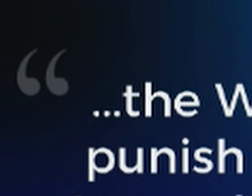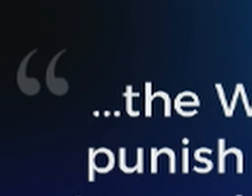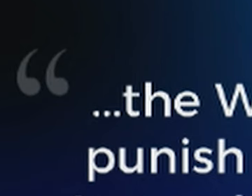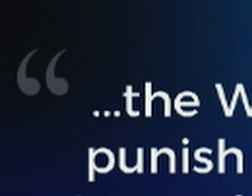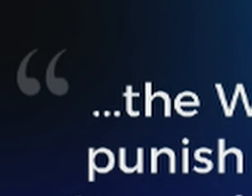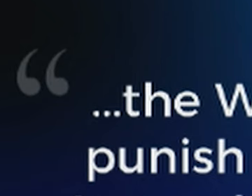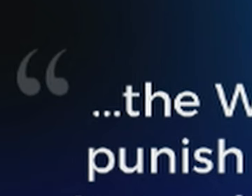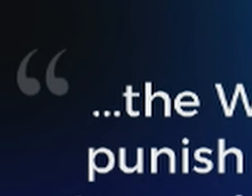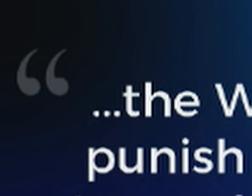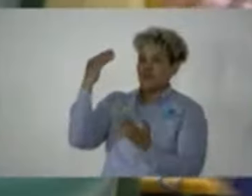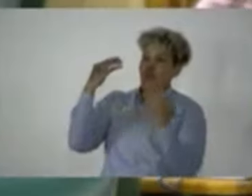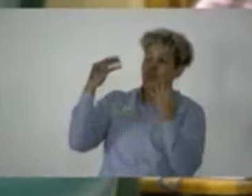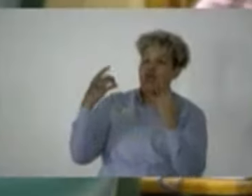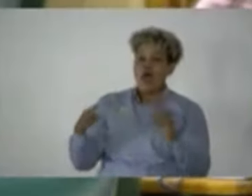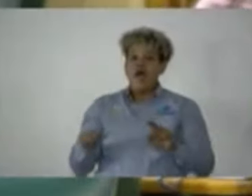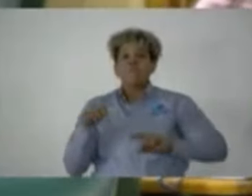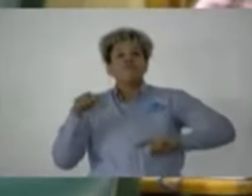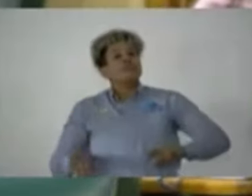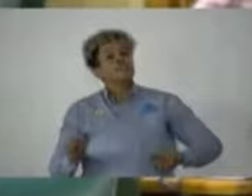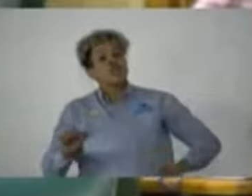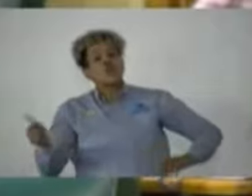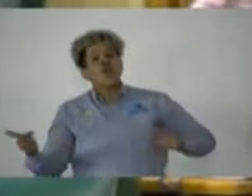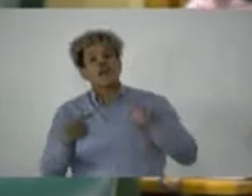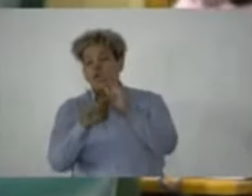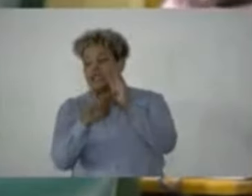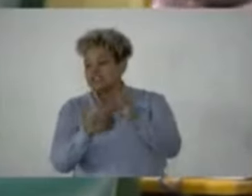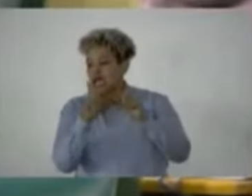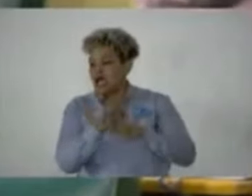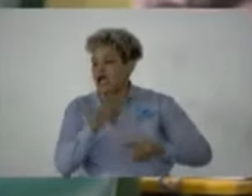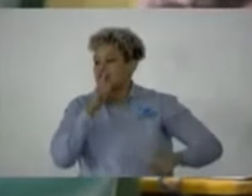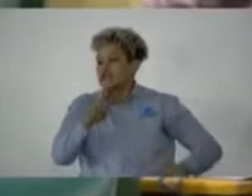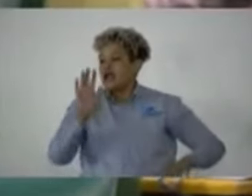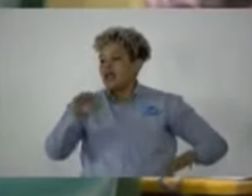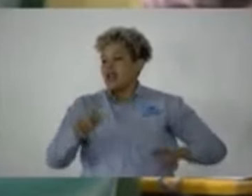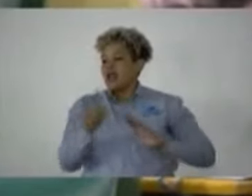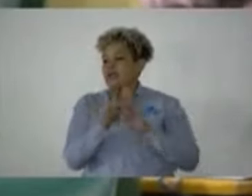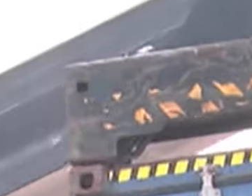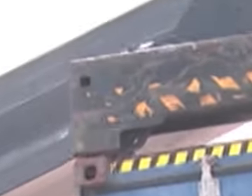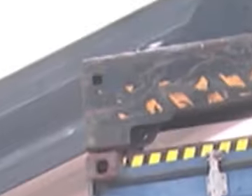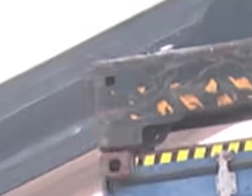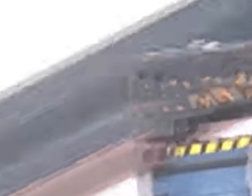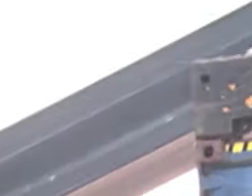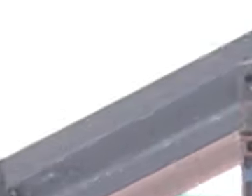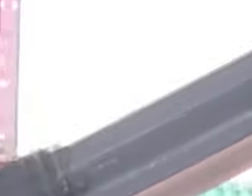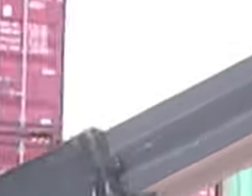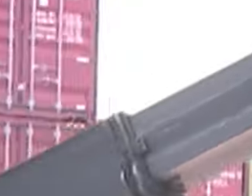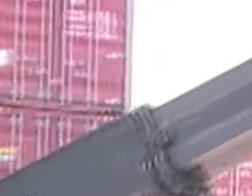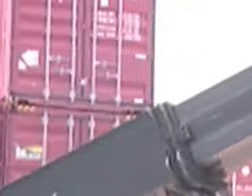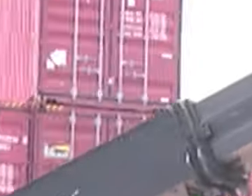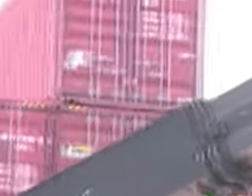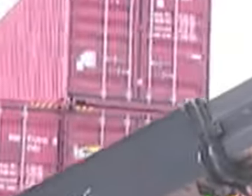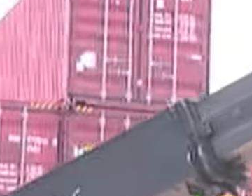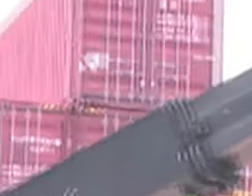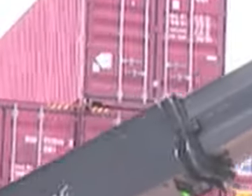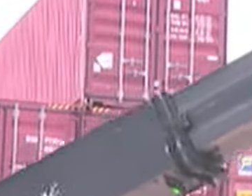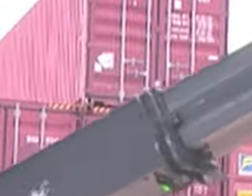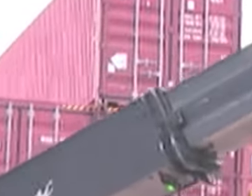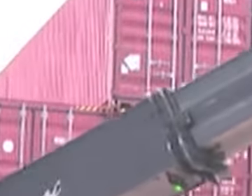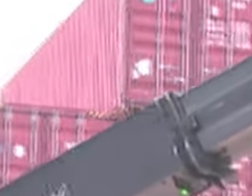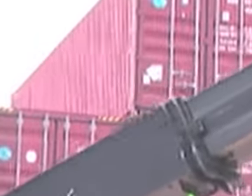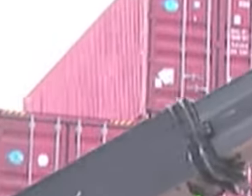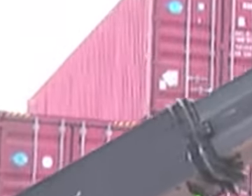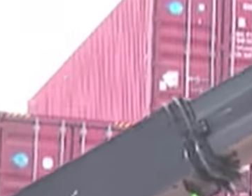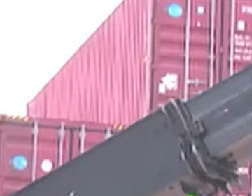for non-compliance. In response, Dr. Nigel Clark said WTO representatives were in Jamaica in